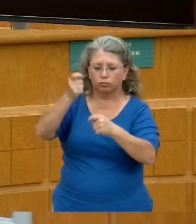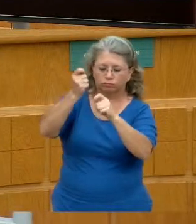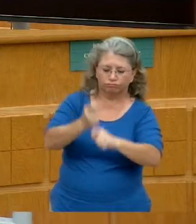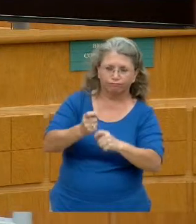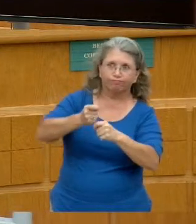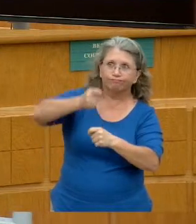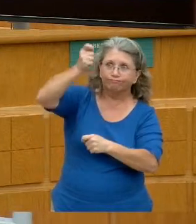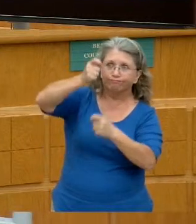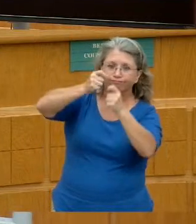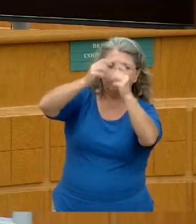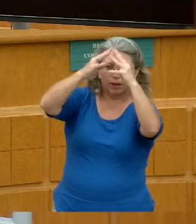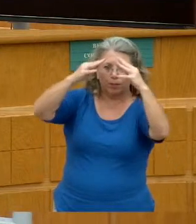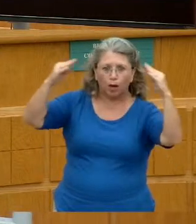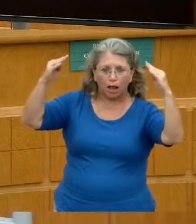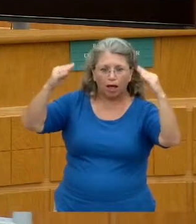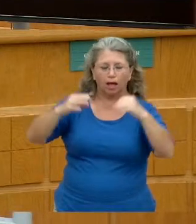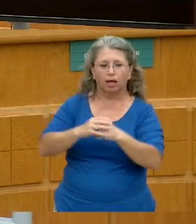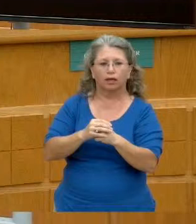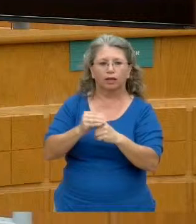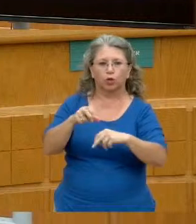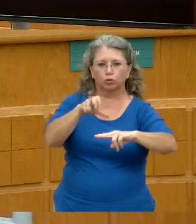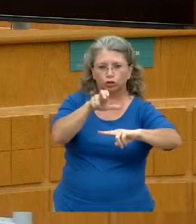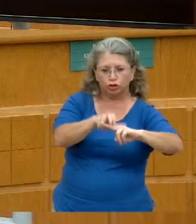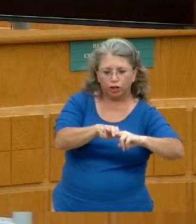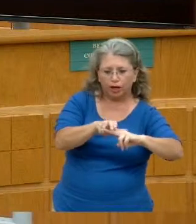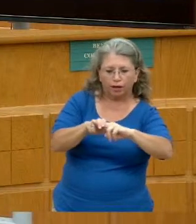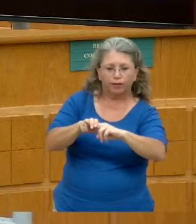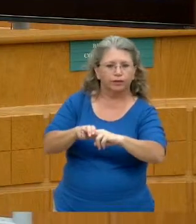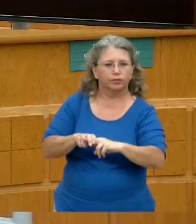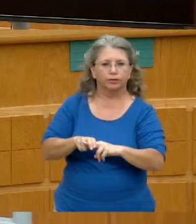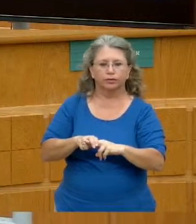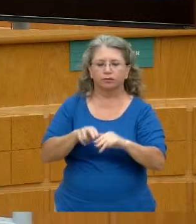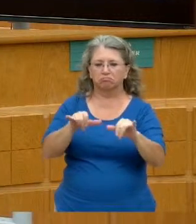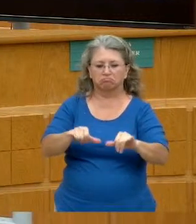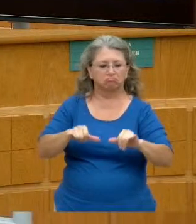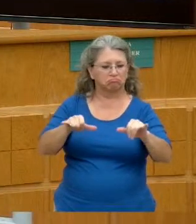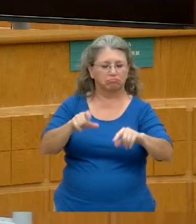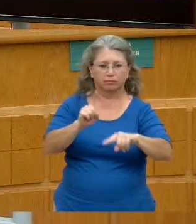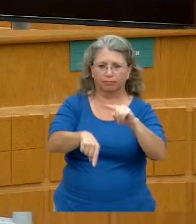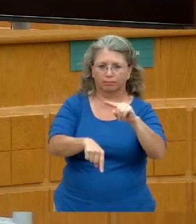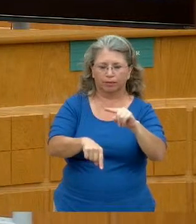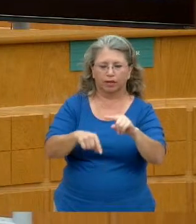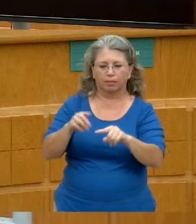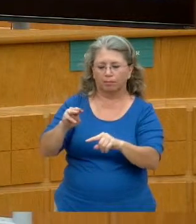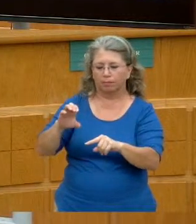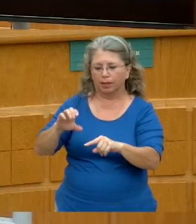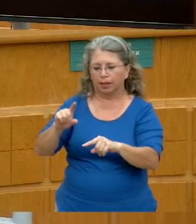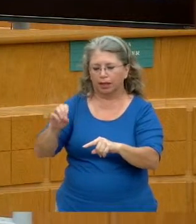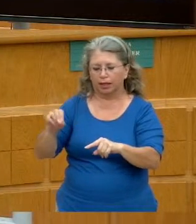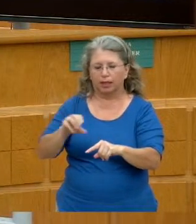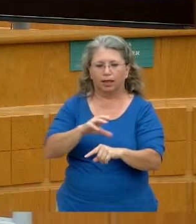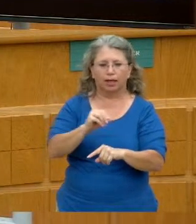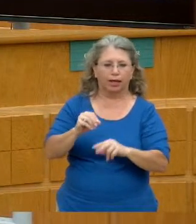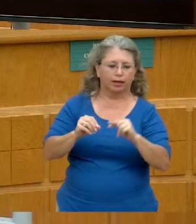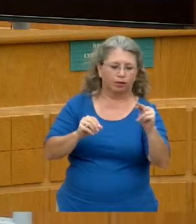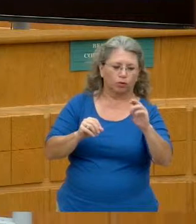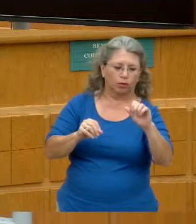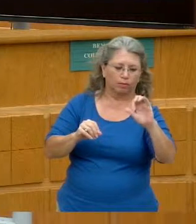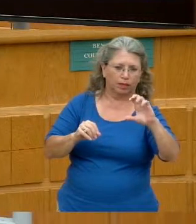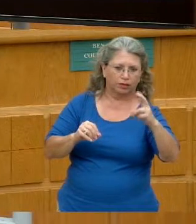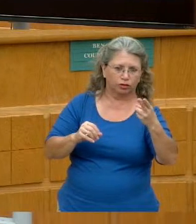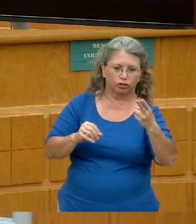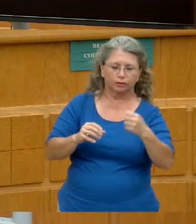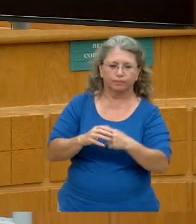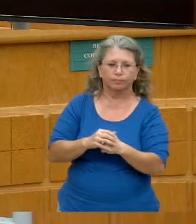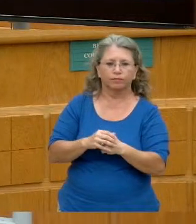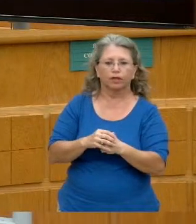chairs, no sedentary action on the beach. That's true for McGee Beach and North Beach. We can, as I mentioned,